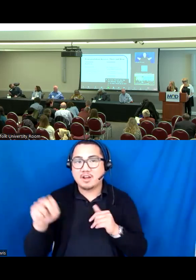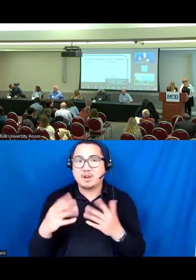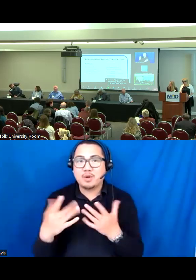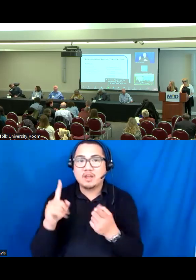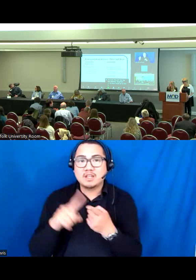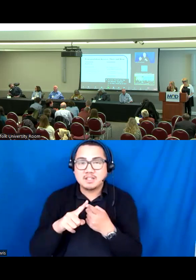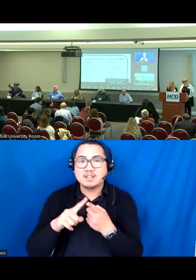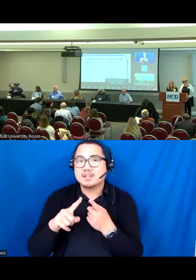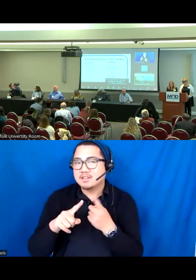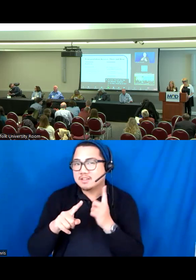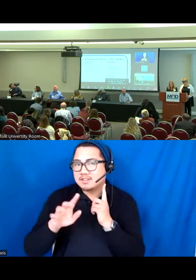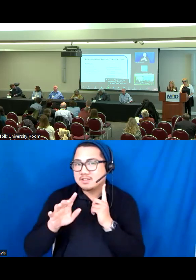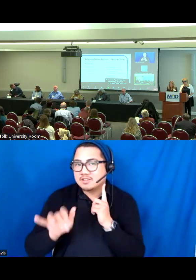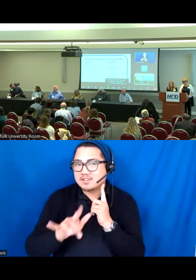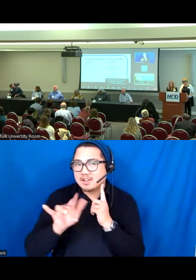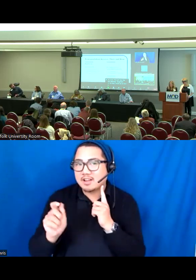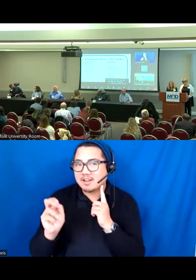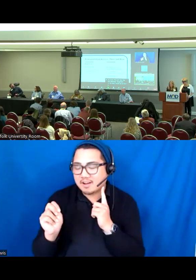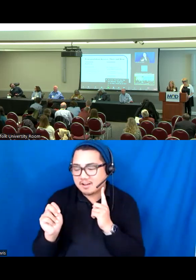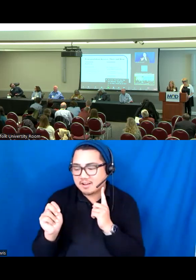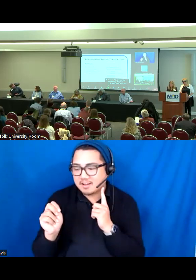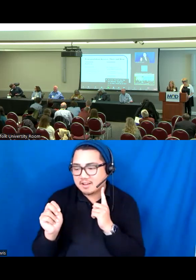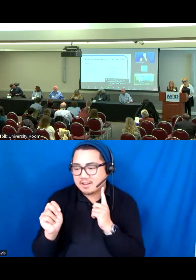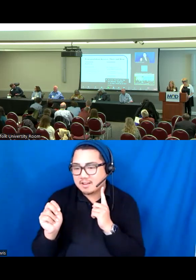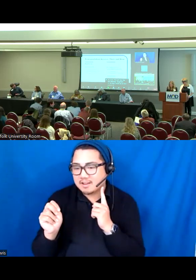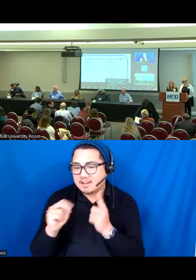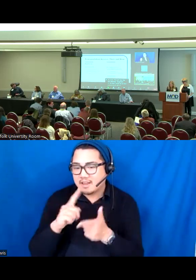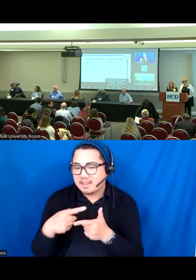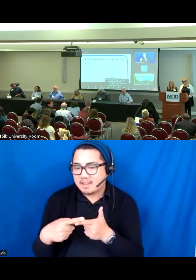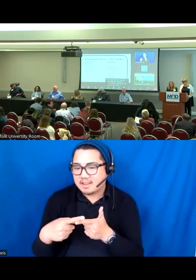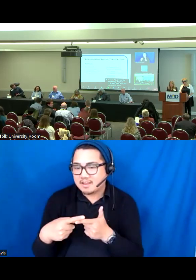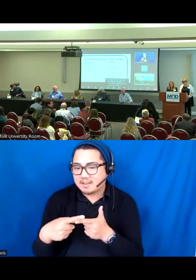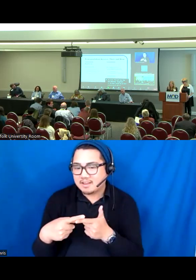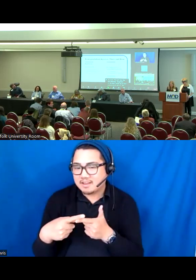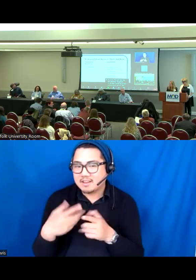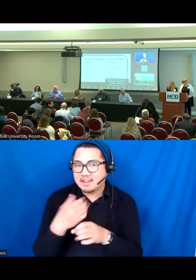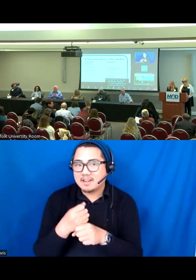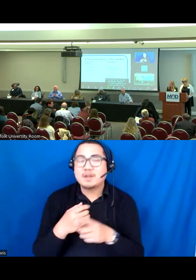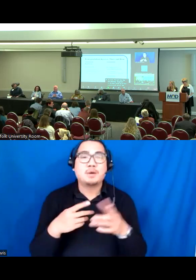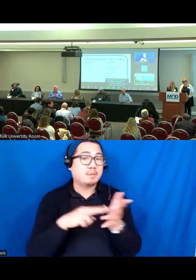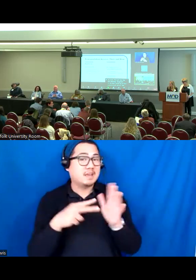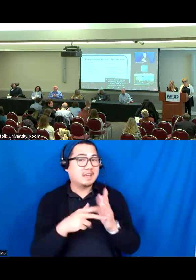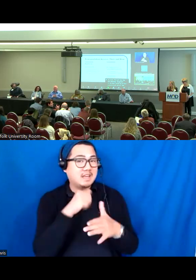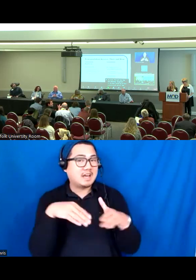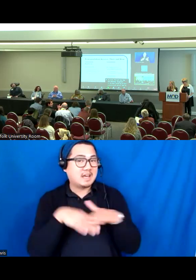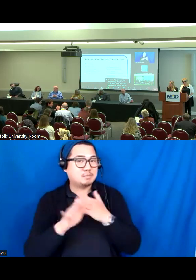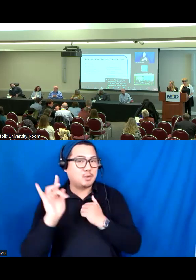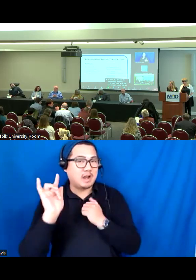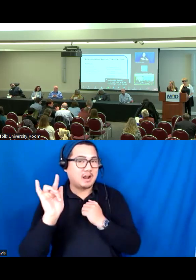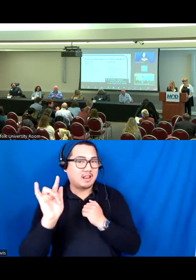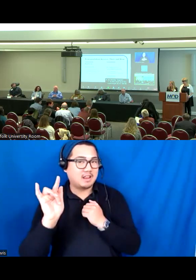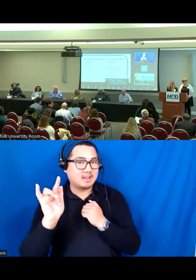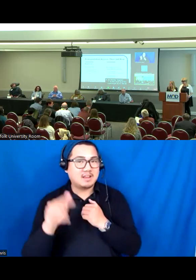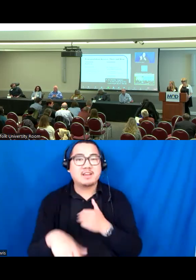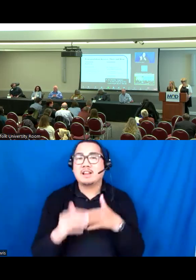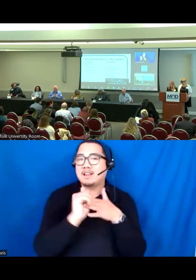ride on, our next step is to fly on. Meaning inaccessible airlines. Lead on,